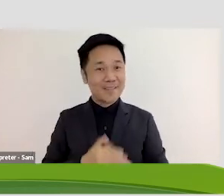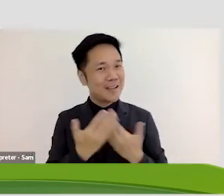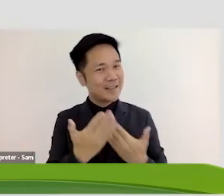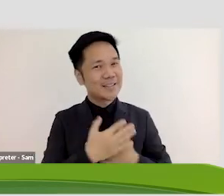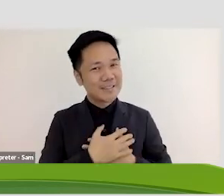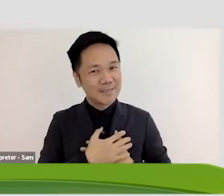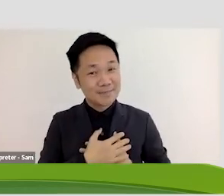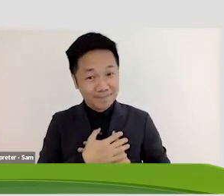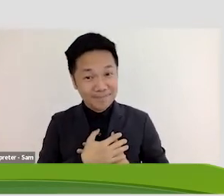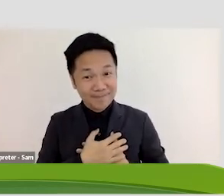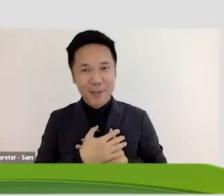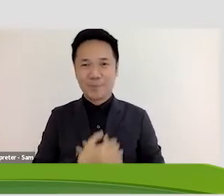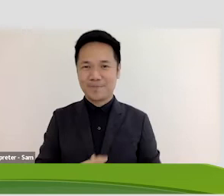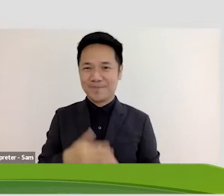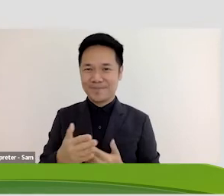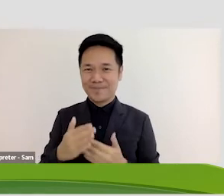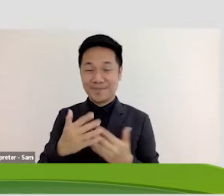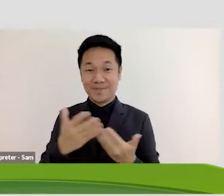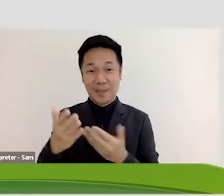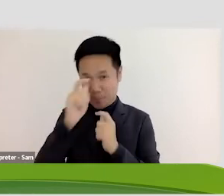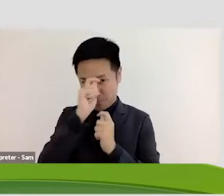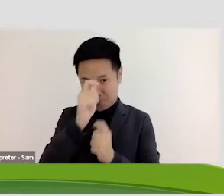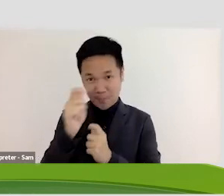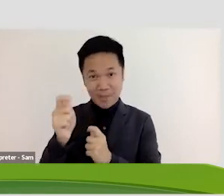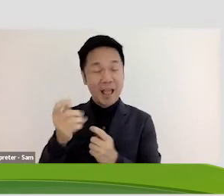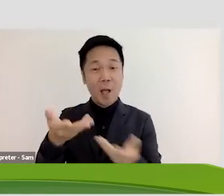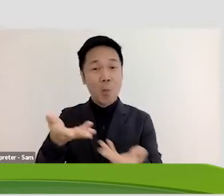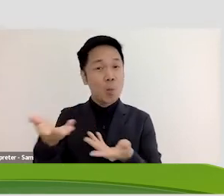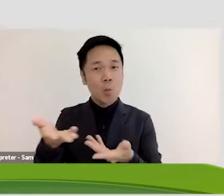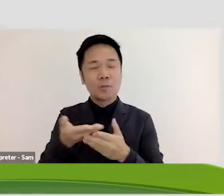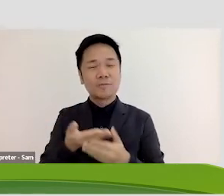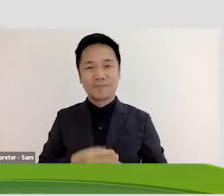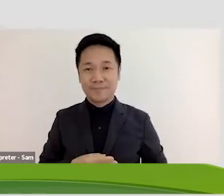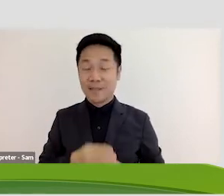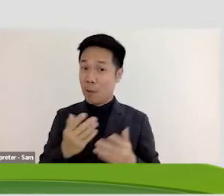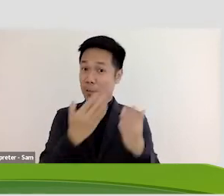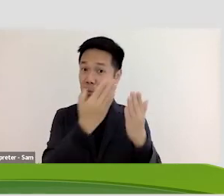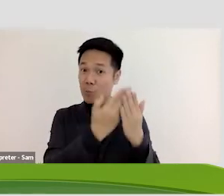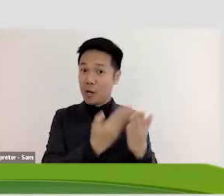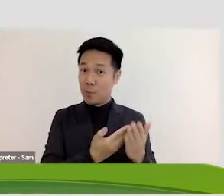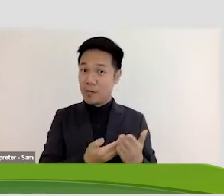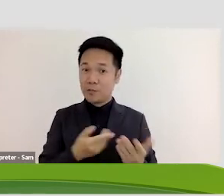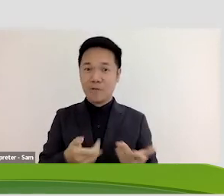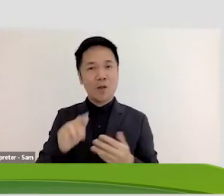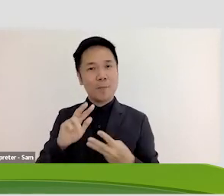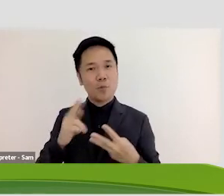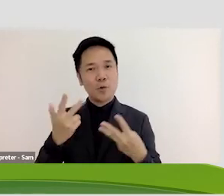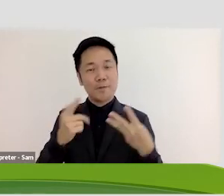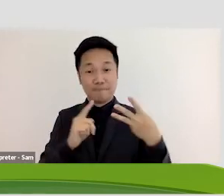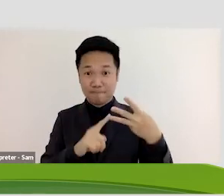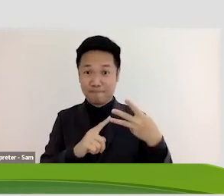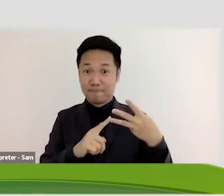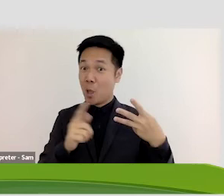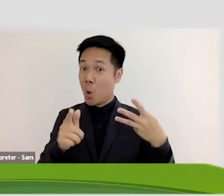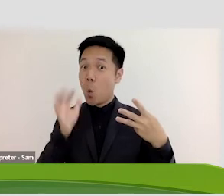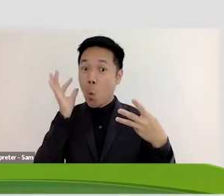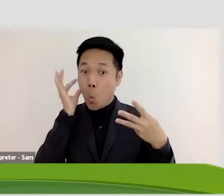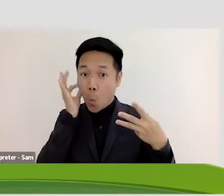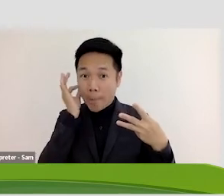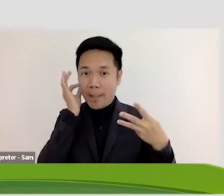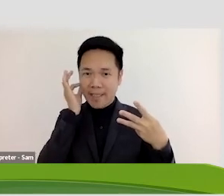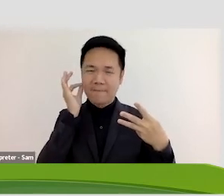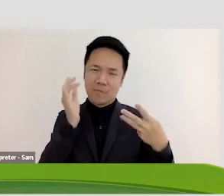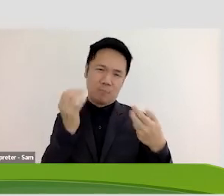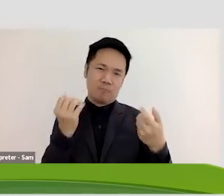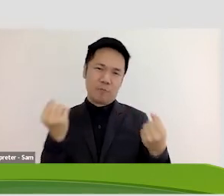much, Sarah. Distinguished guests, it's an honor to share with you the recommendations from session 3 on women as actors of climate